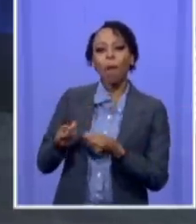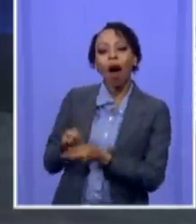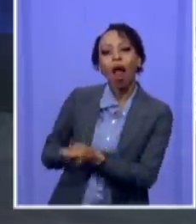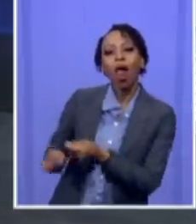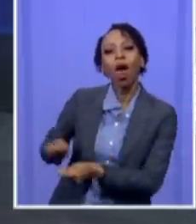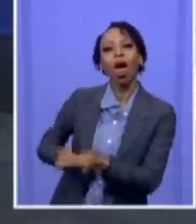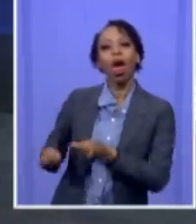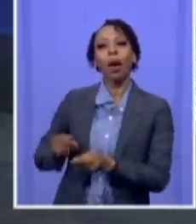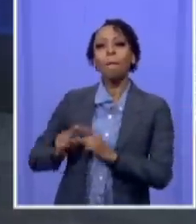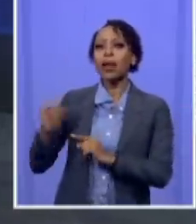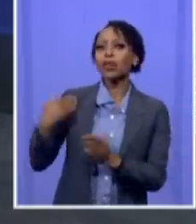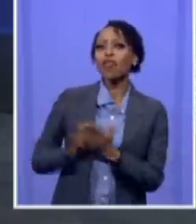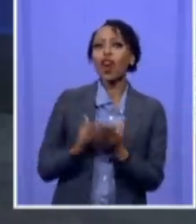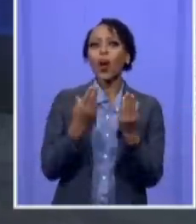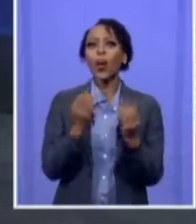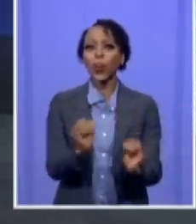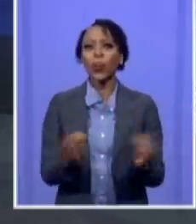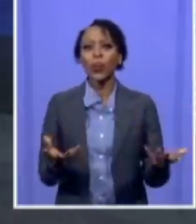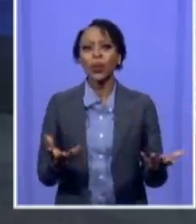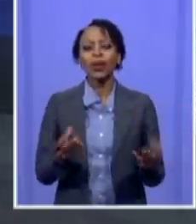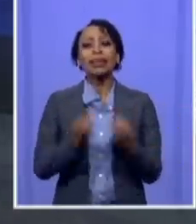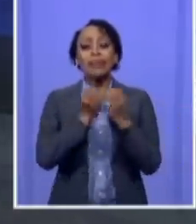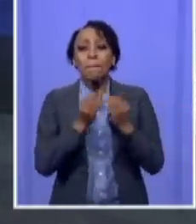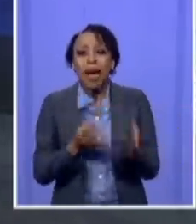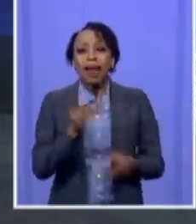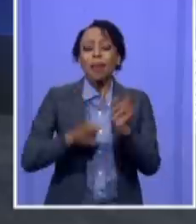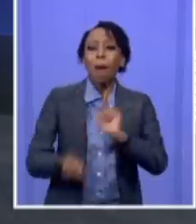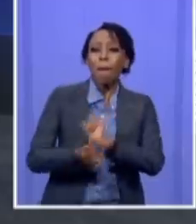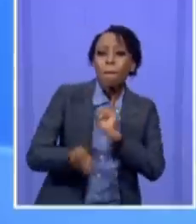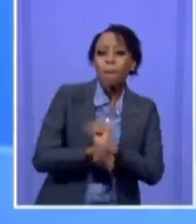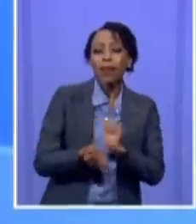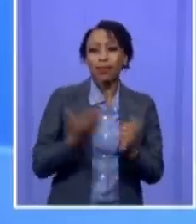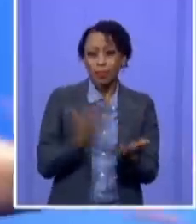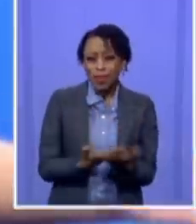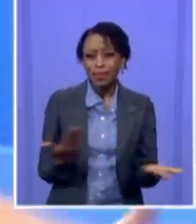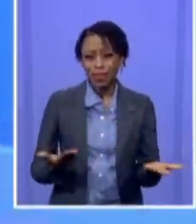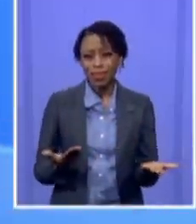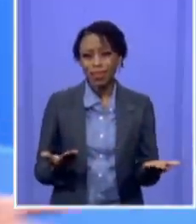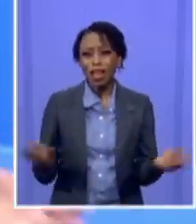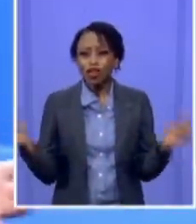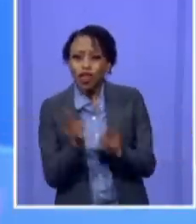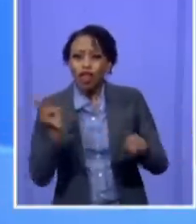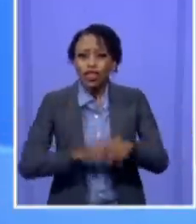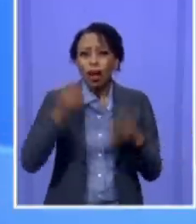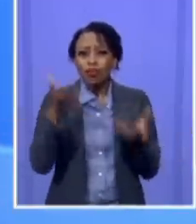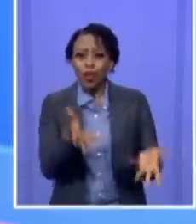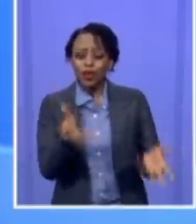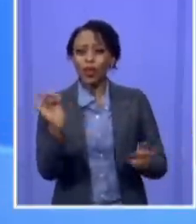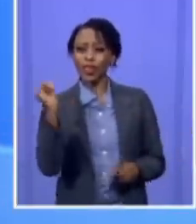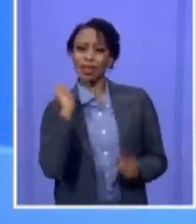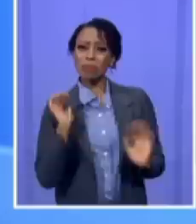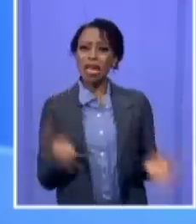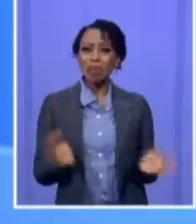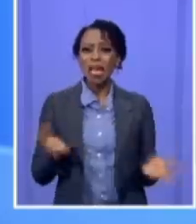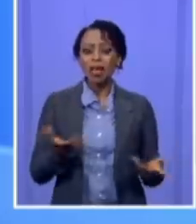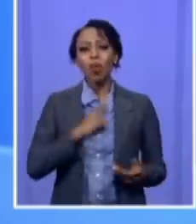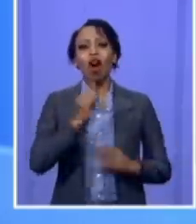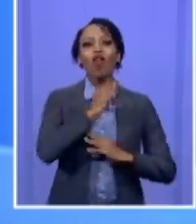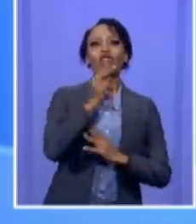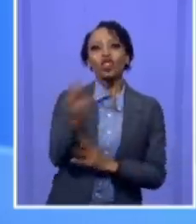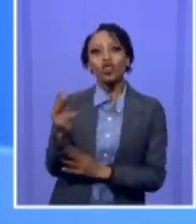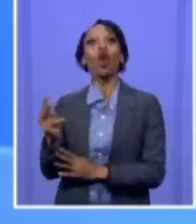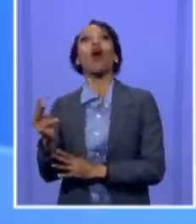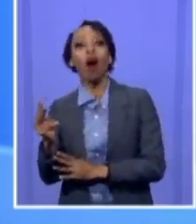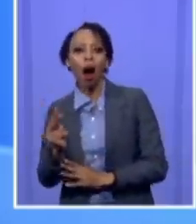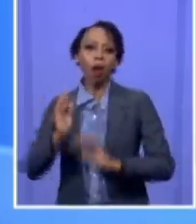has nothing been done? If so many people could have been arrested in such a short space of time yesterday, where we saw this show of